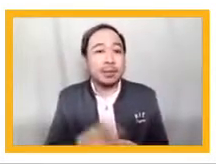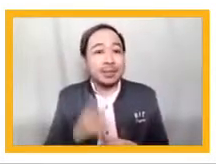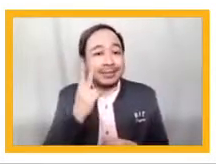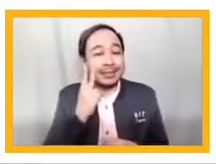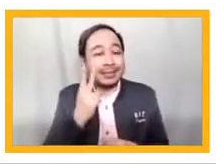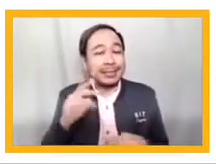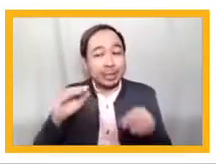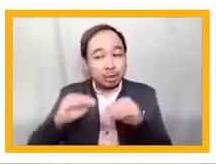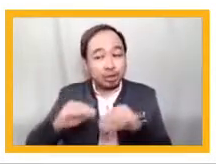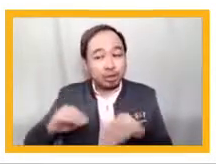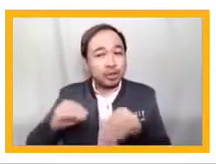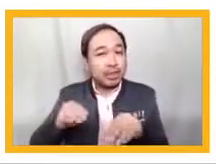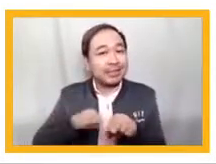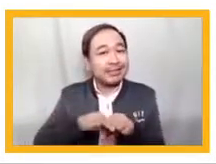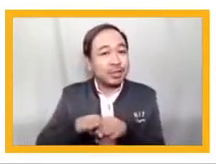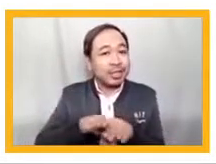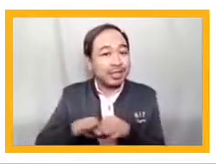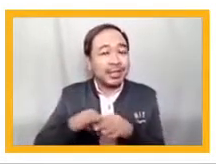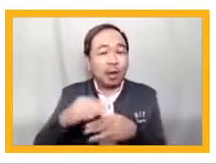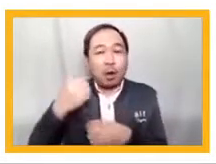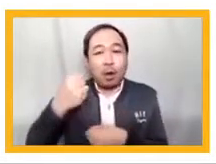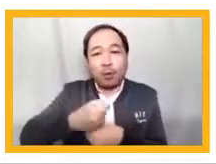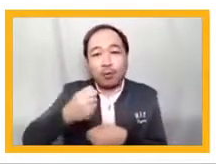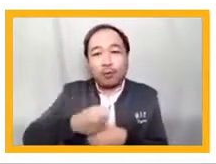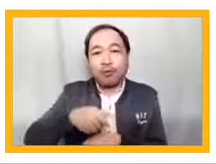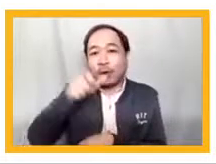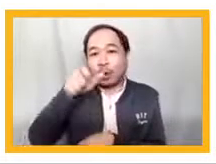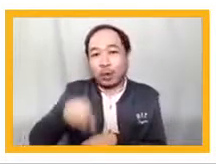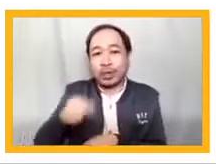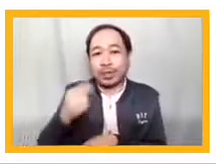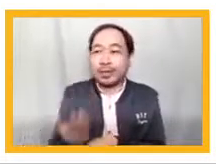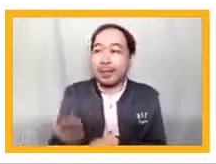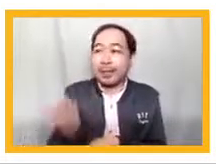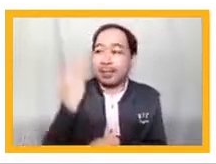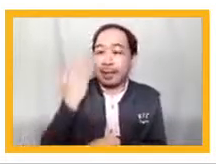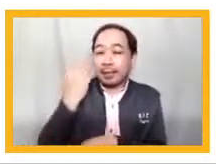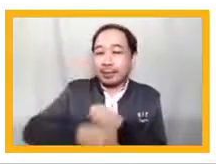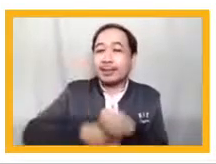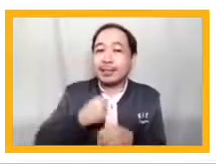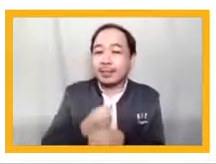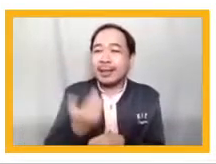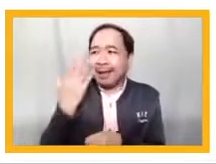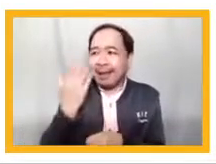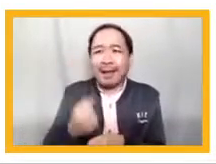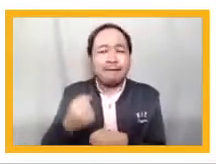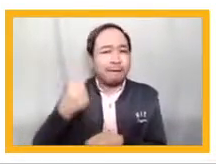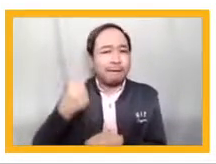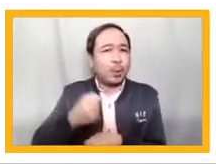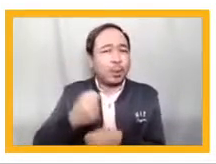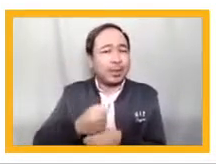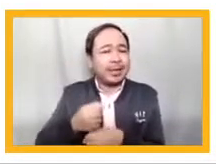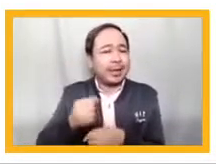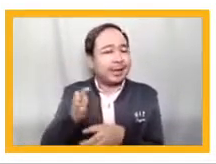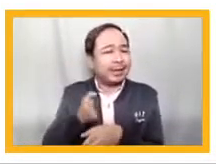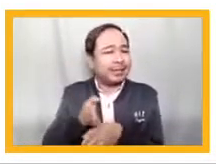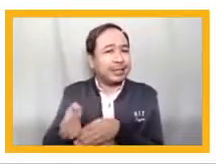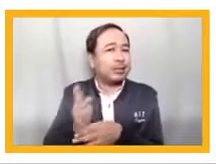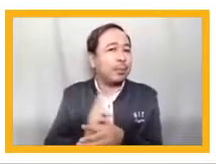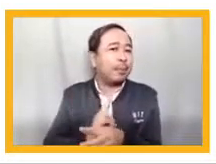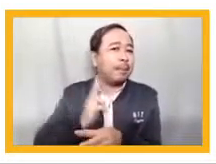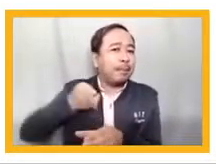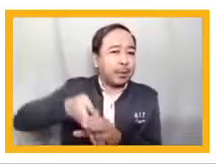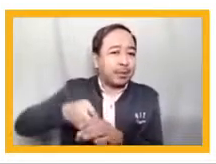the student in university also participate in this market. The foreign